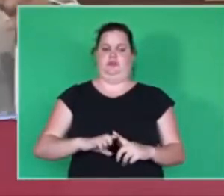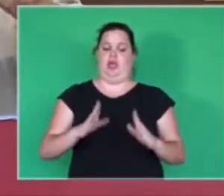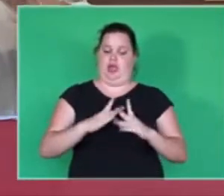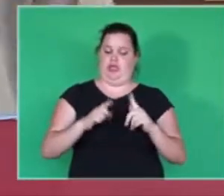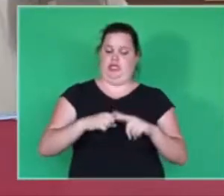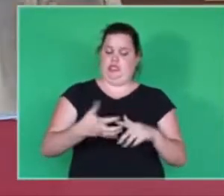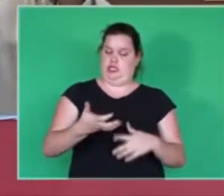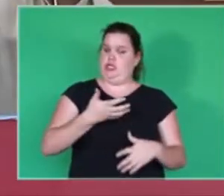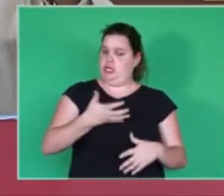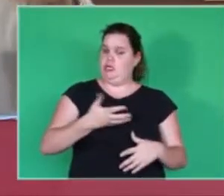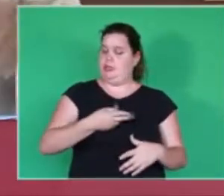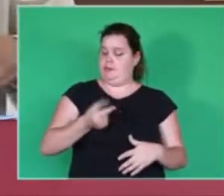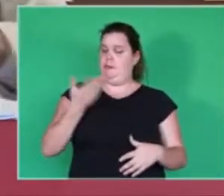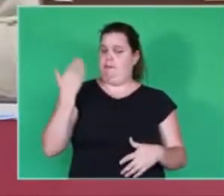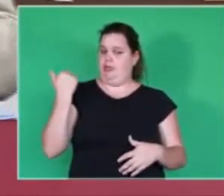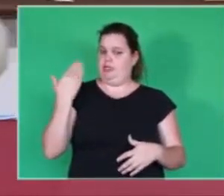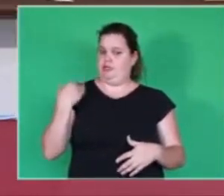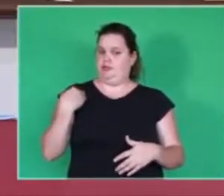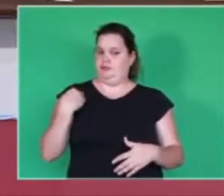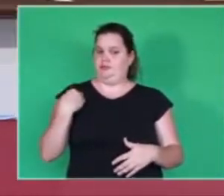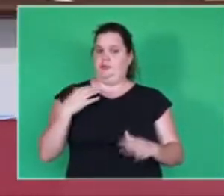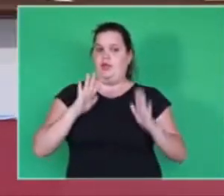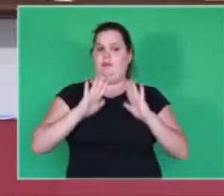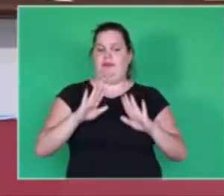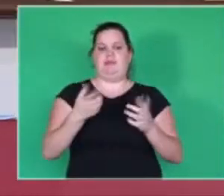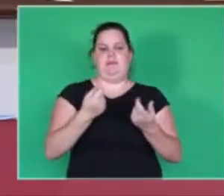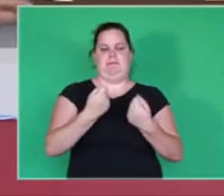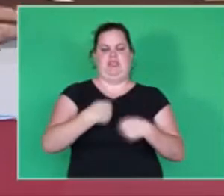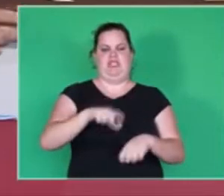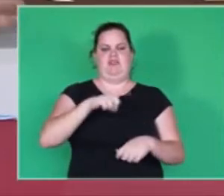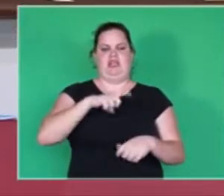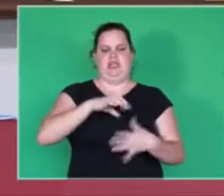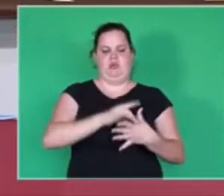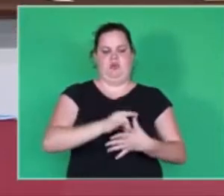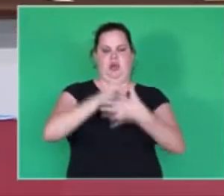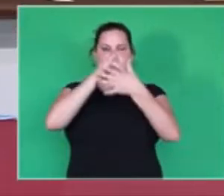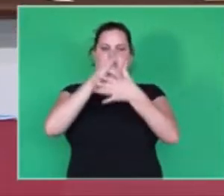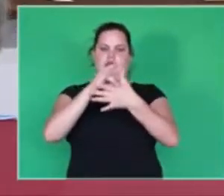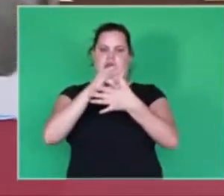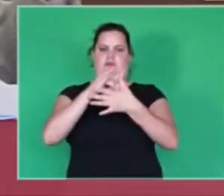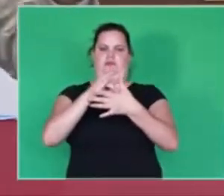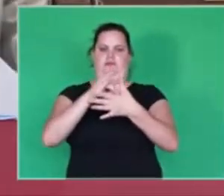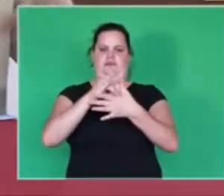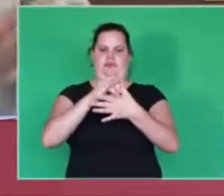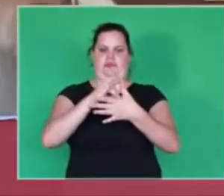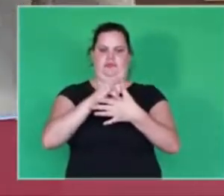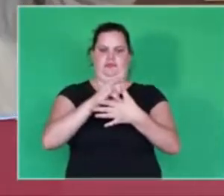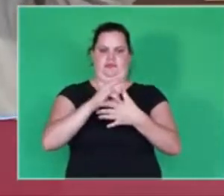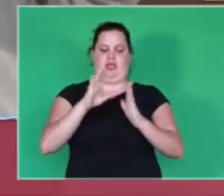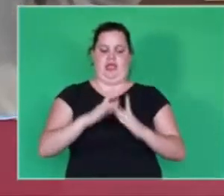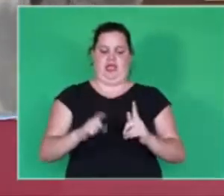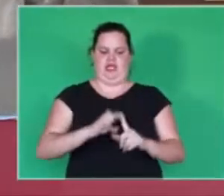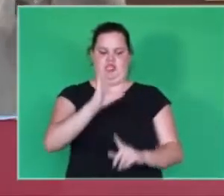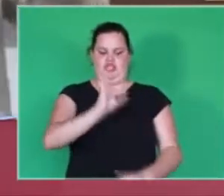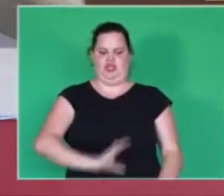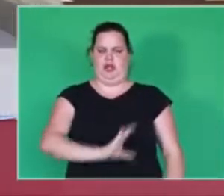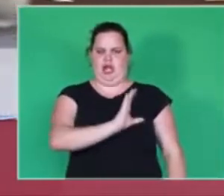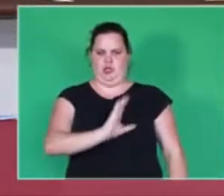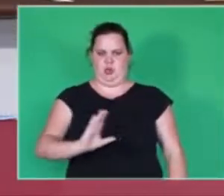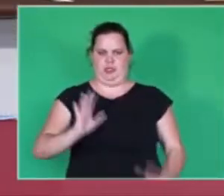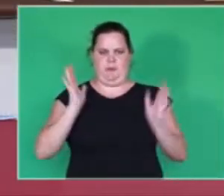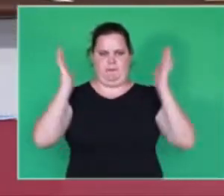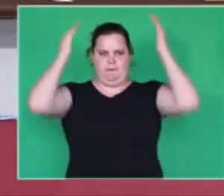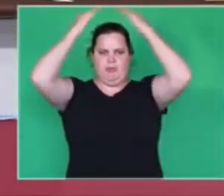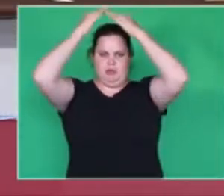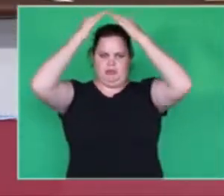wanted. And for this to happen, they needed to have a leader. That was the holiness there.